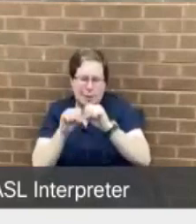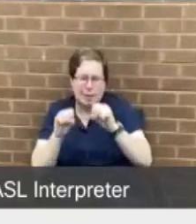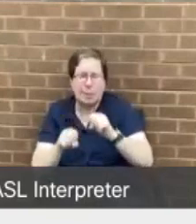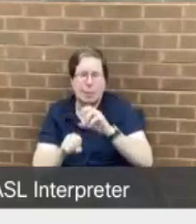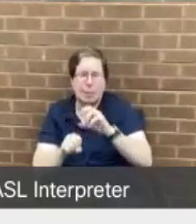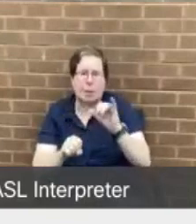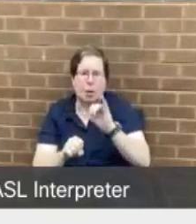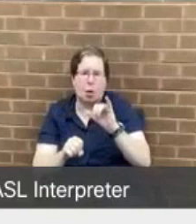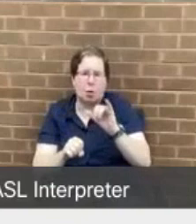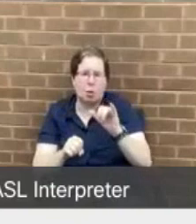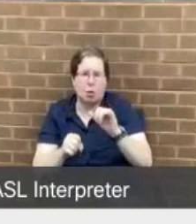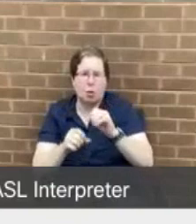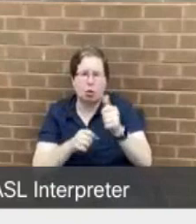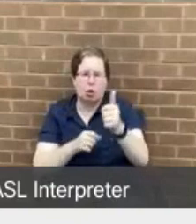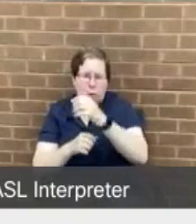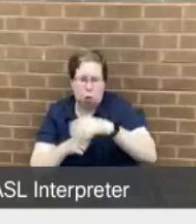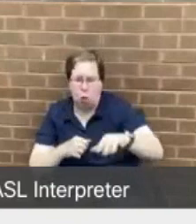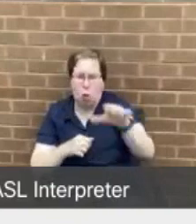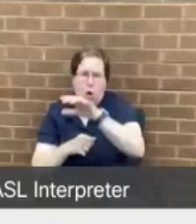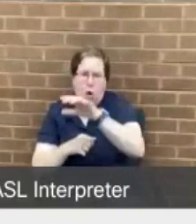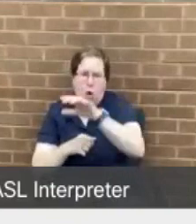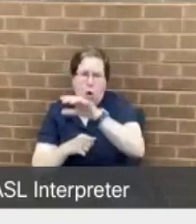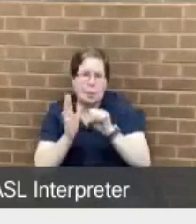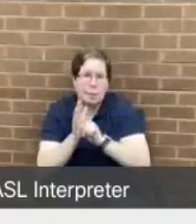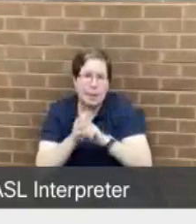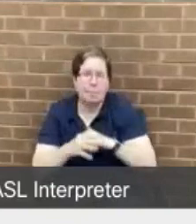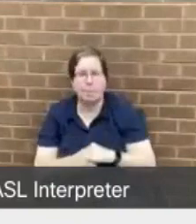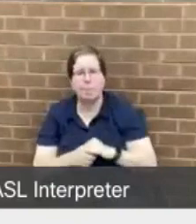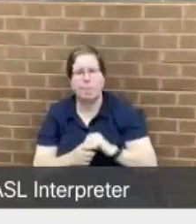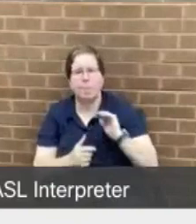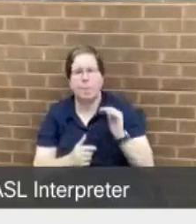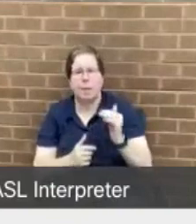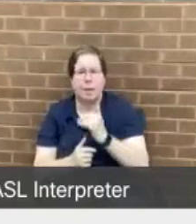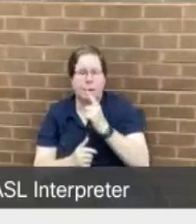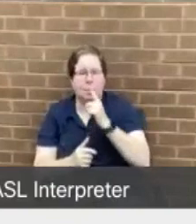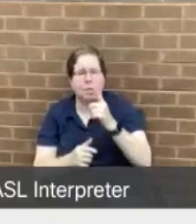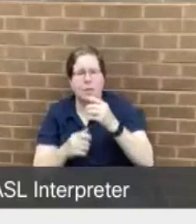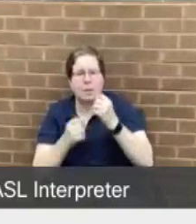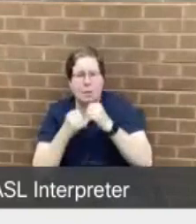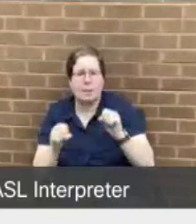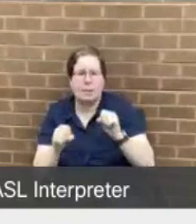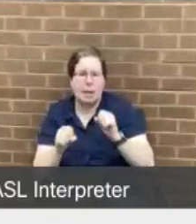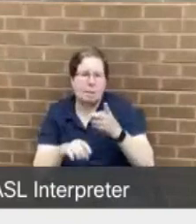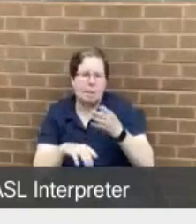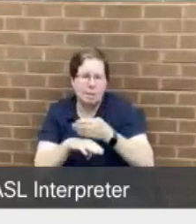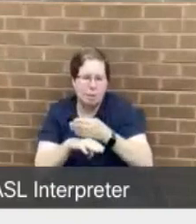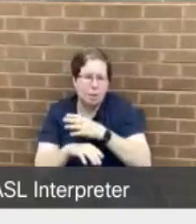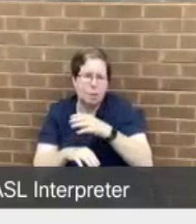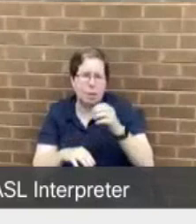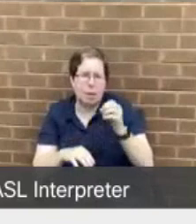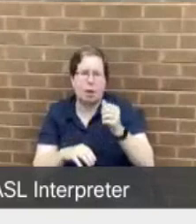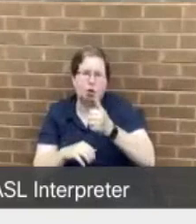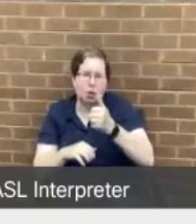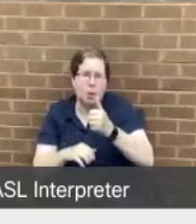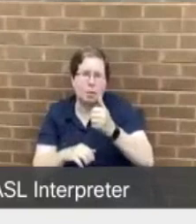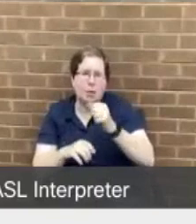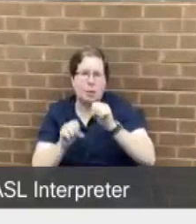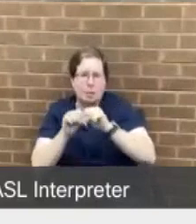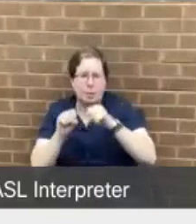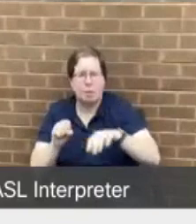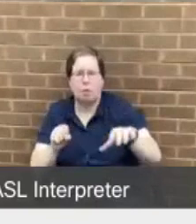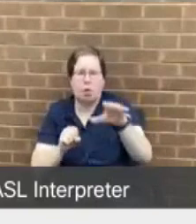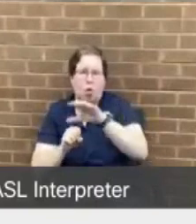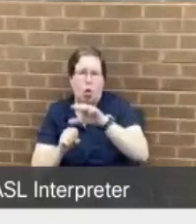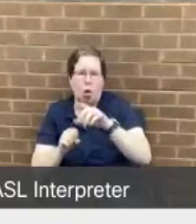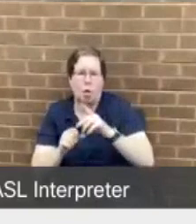operated transit systems across the state. Our agency's goal is to provide safe, efficient, and reliable transit service across Maryland with